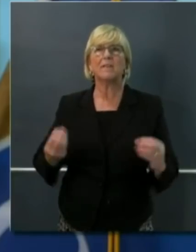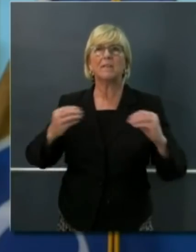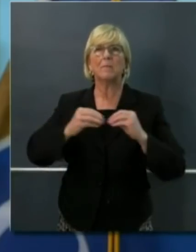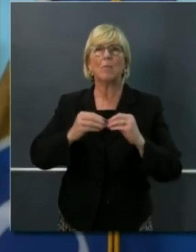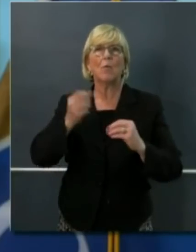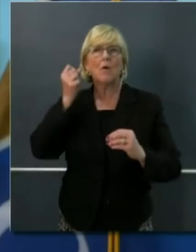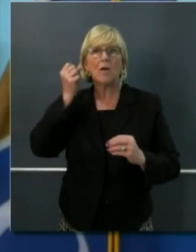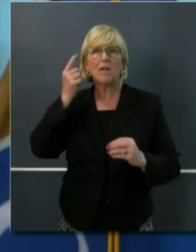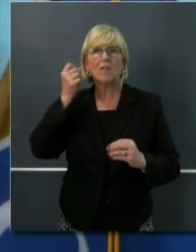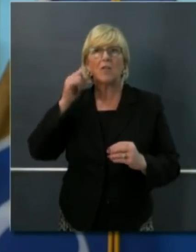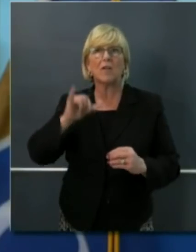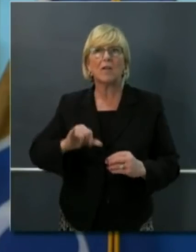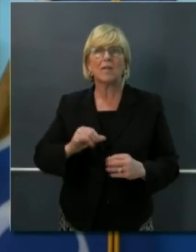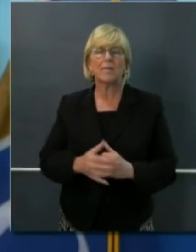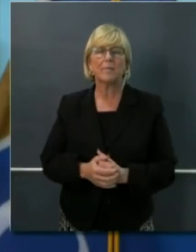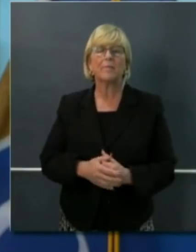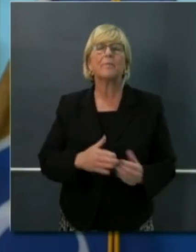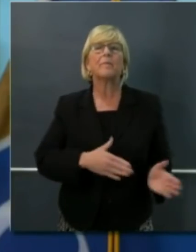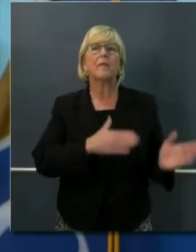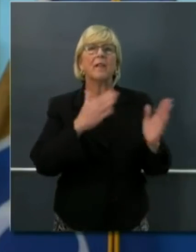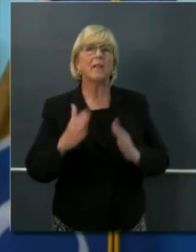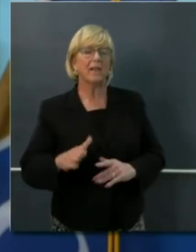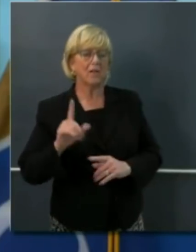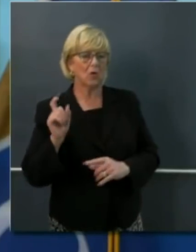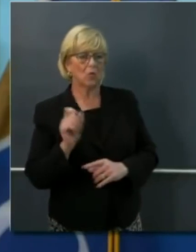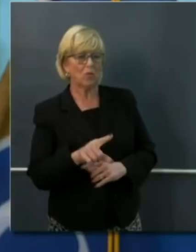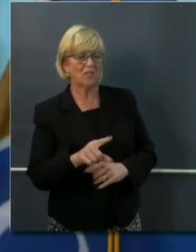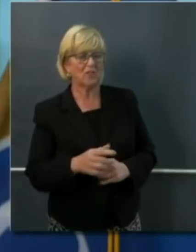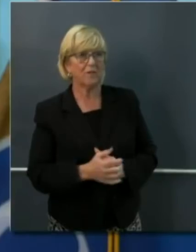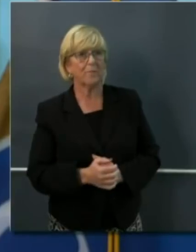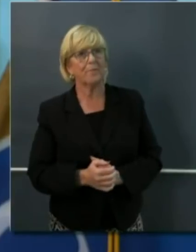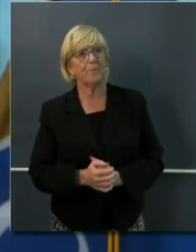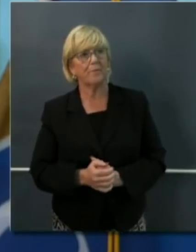well. Renee Santos, CBS 13.